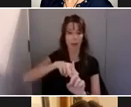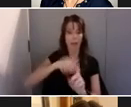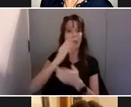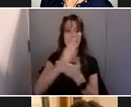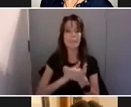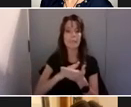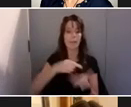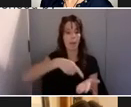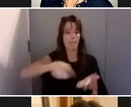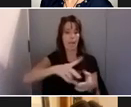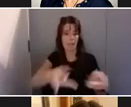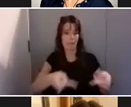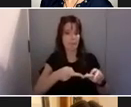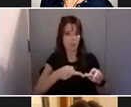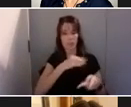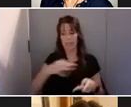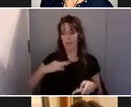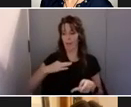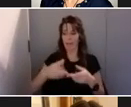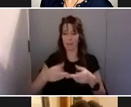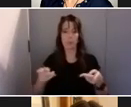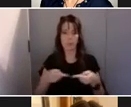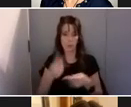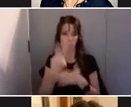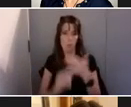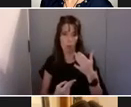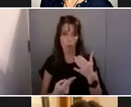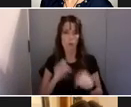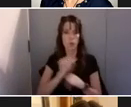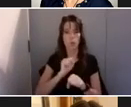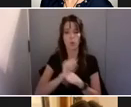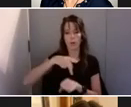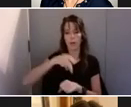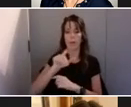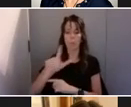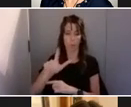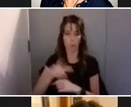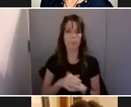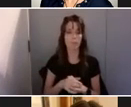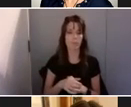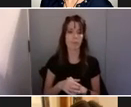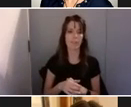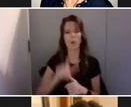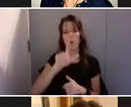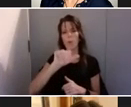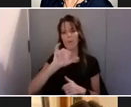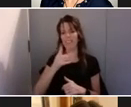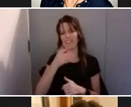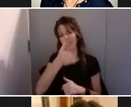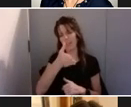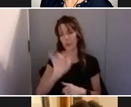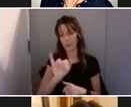paid positions and there are volunteer positions to be a poll worker through Maricopa County. So I put that link on our guide here as